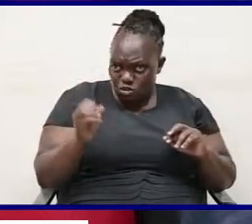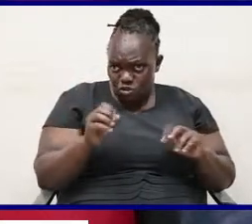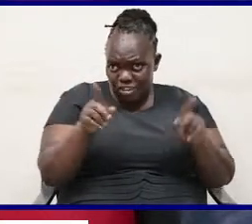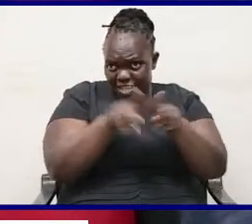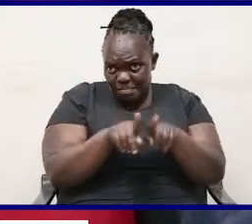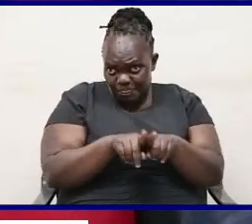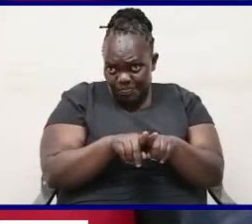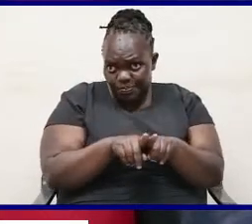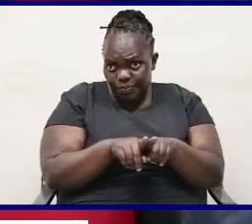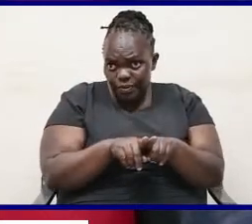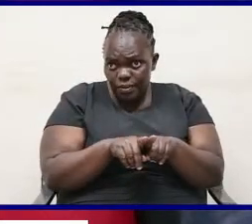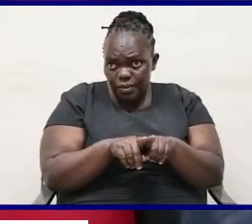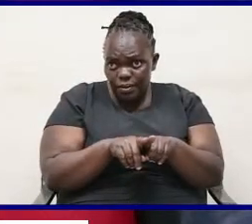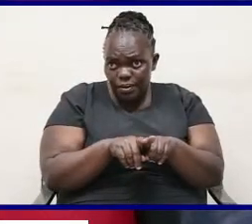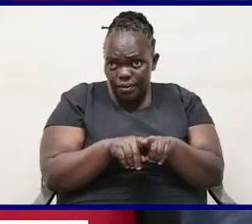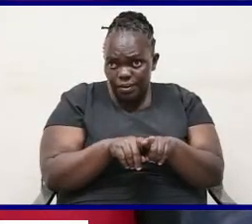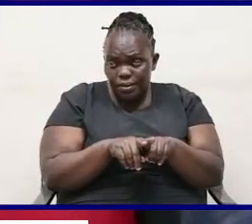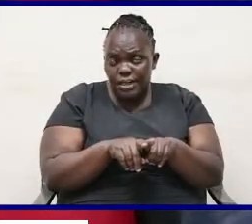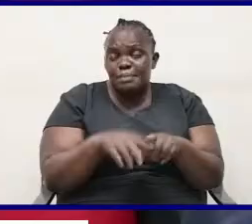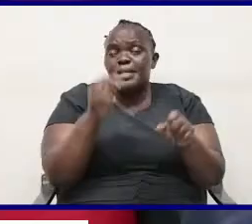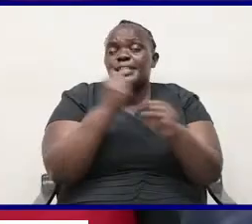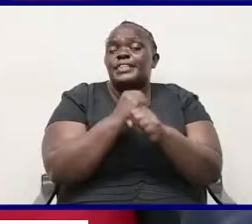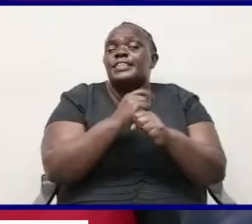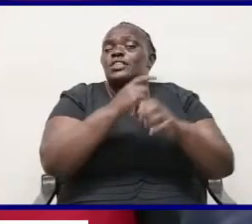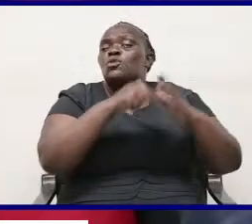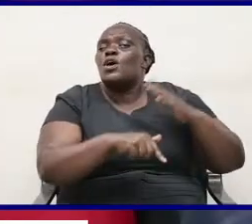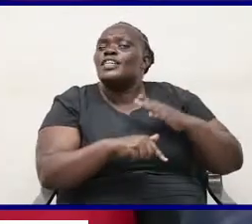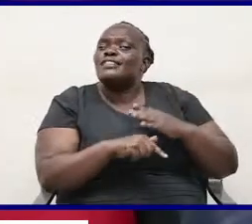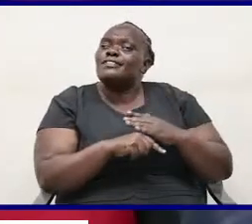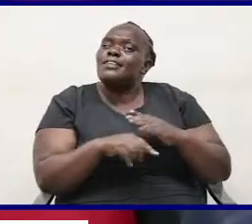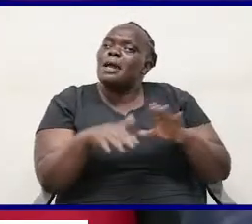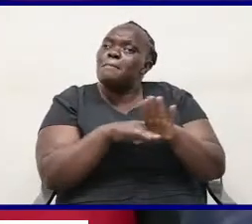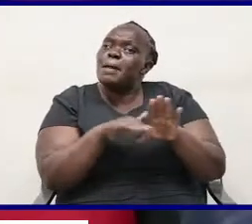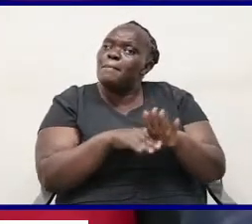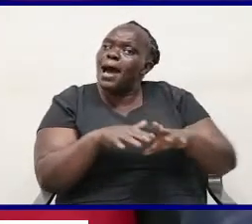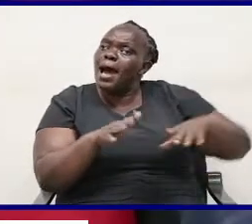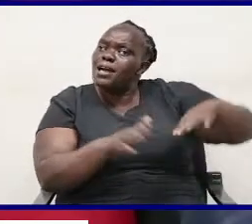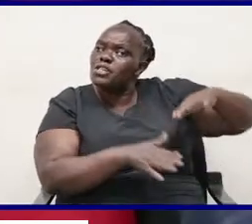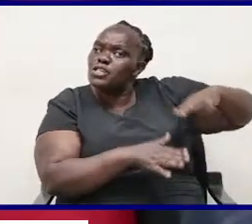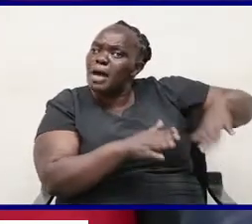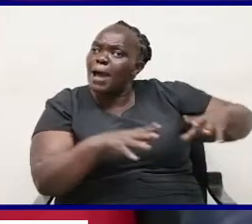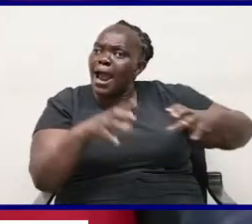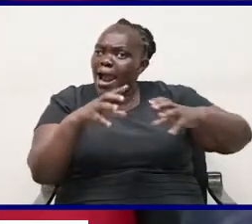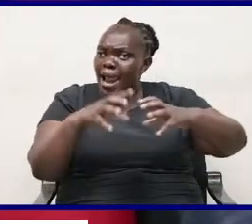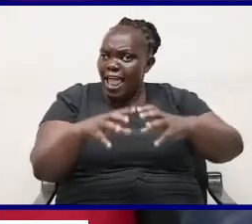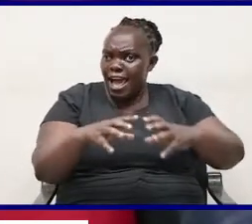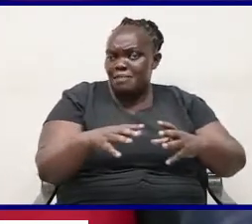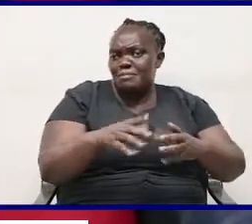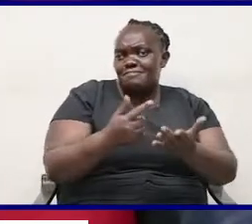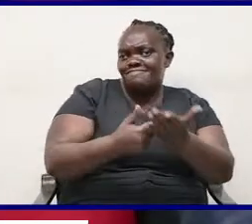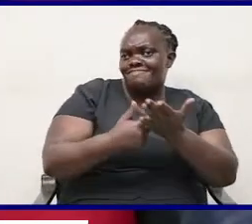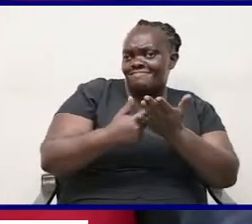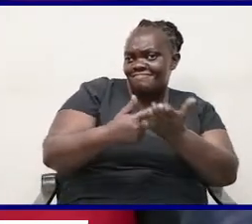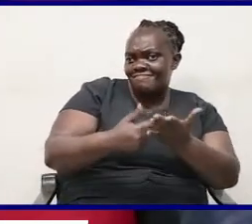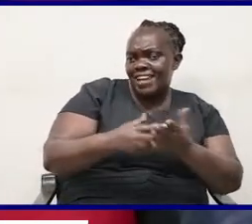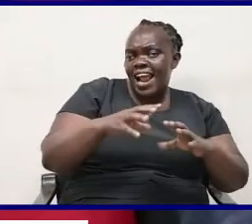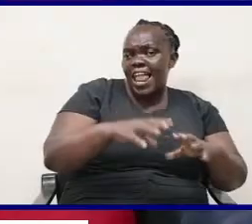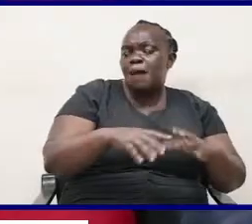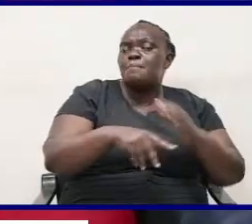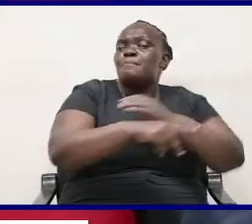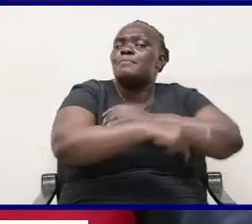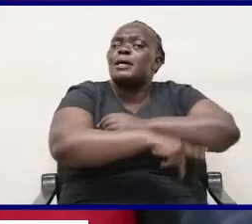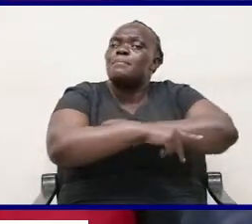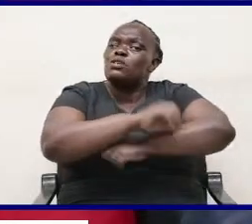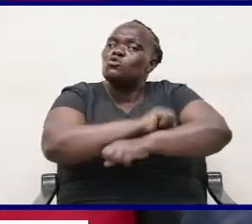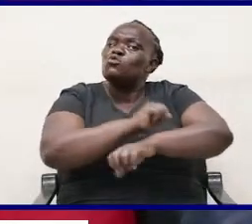then I did I was a member of the drama club and debating club, but in primary throughout